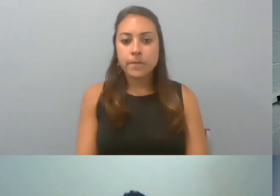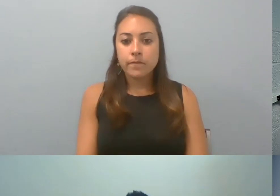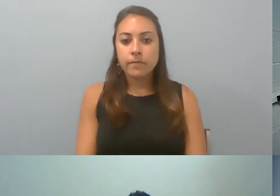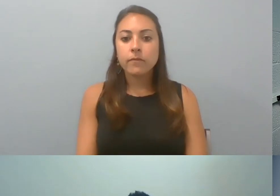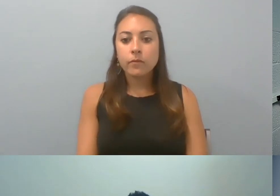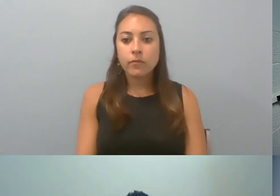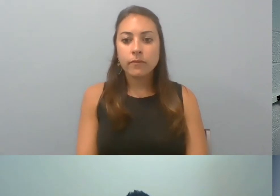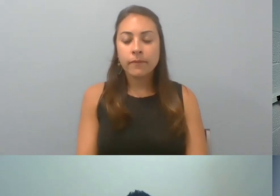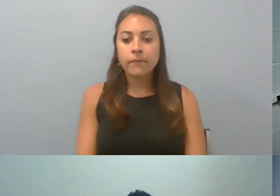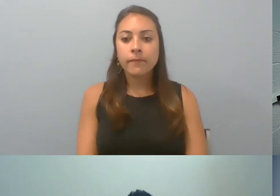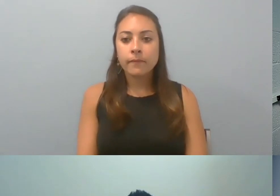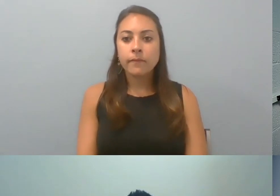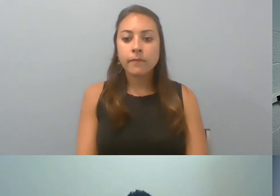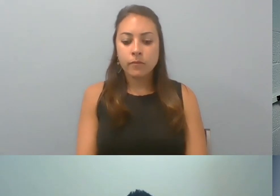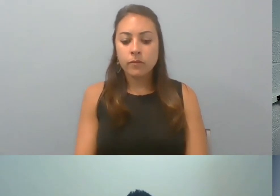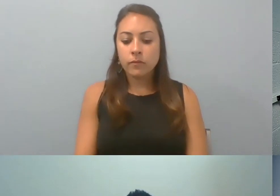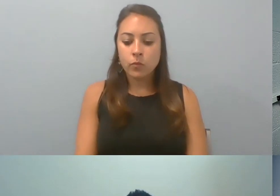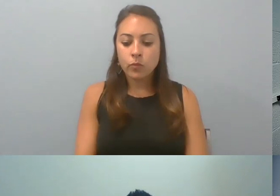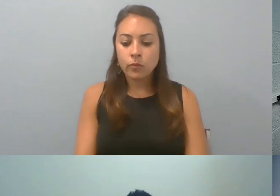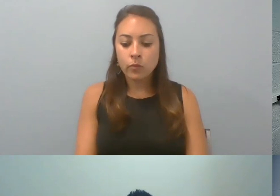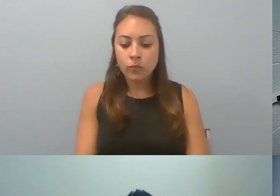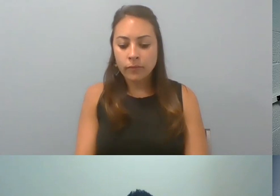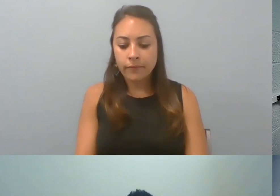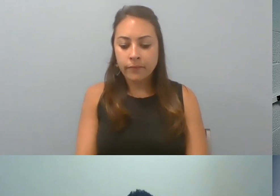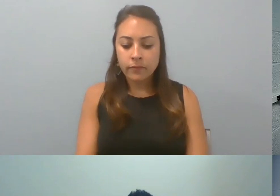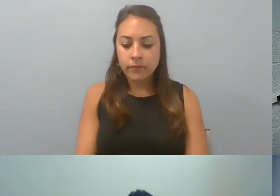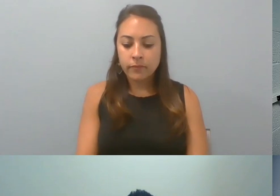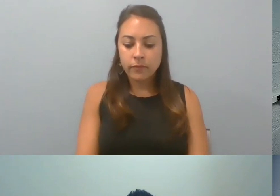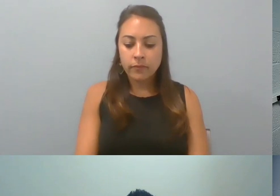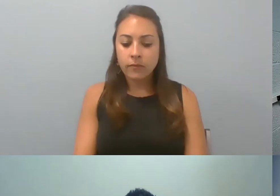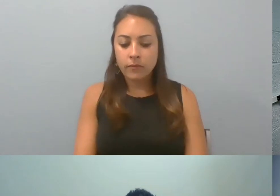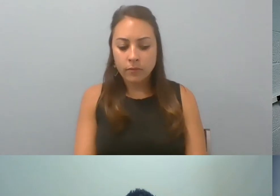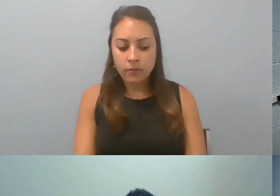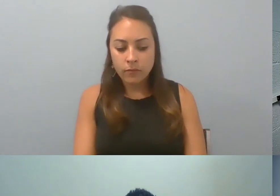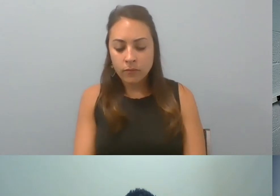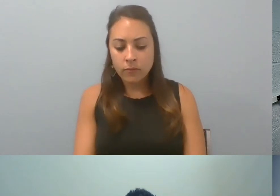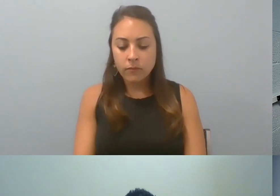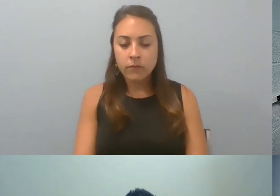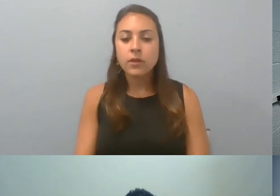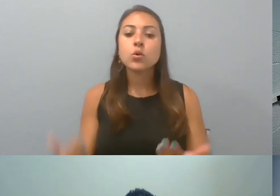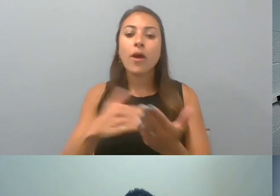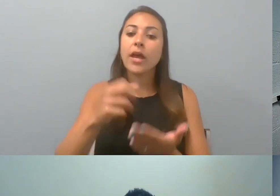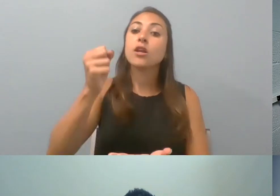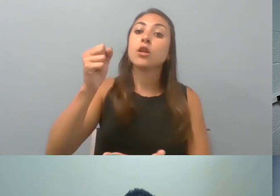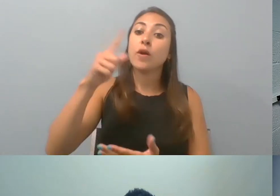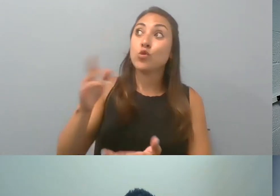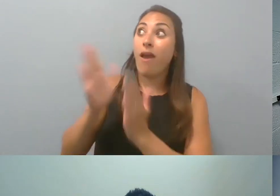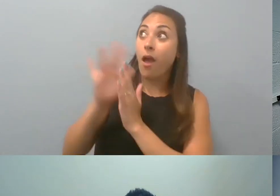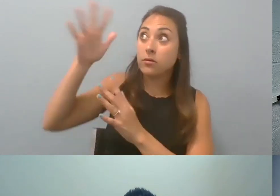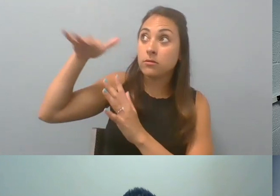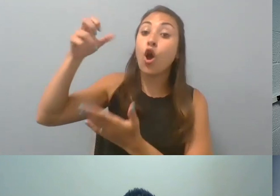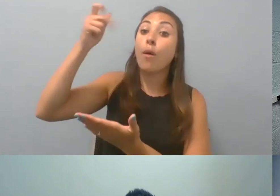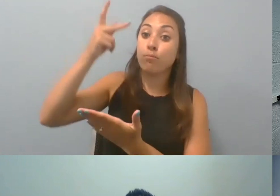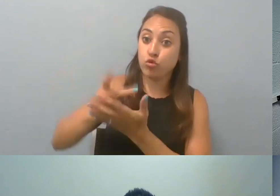during the normal year. So if you are on campus for some reason, if you've gained approval to stay on campus during those windows when all